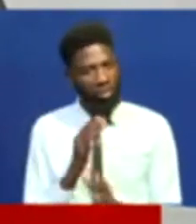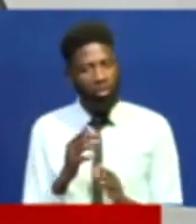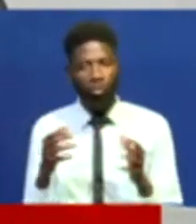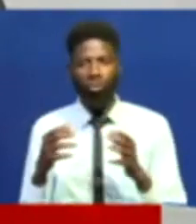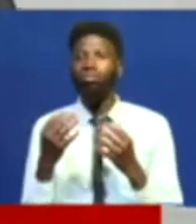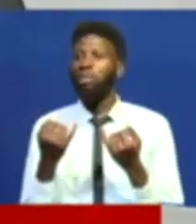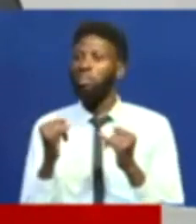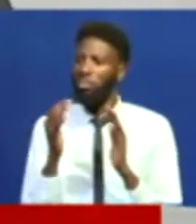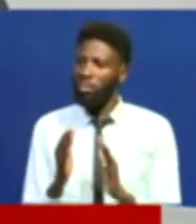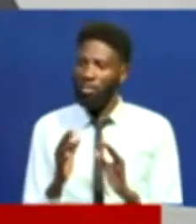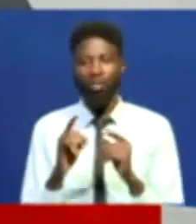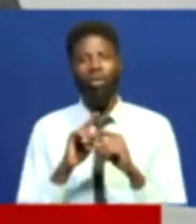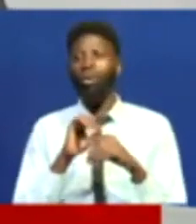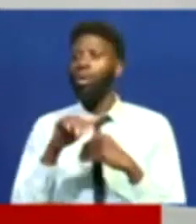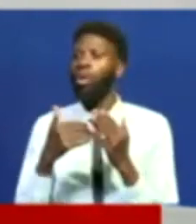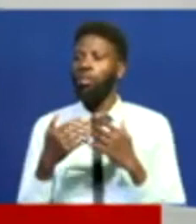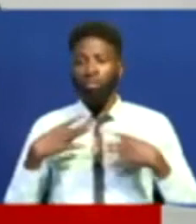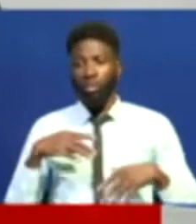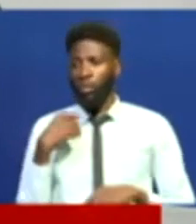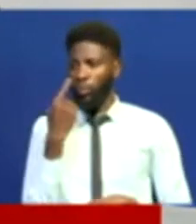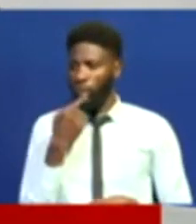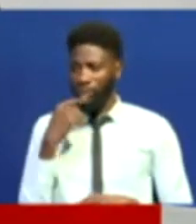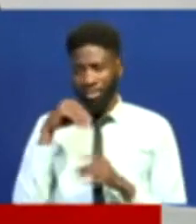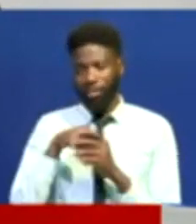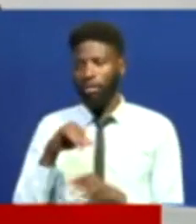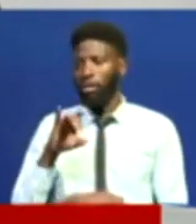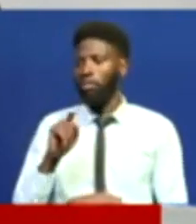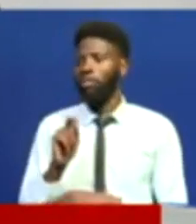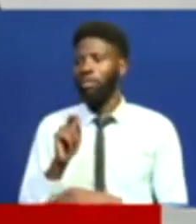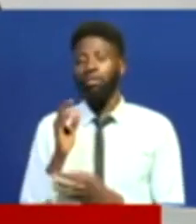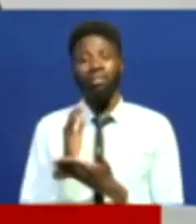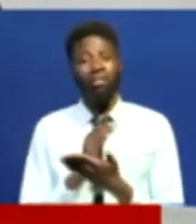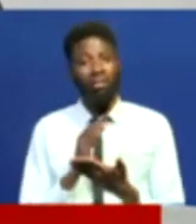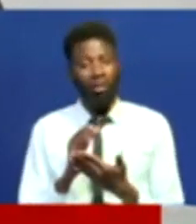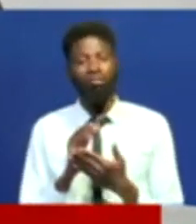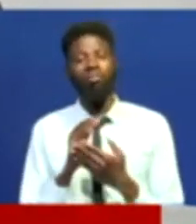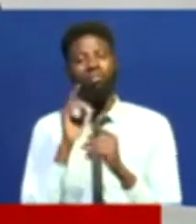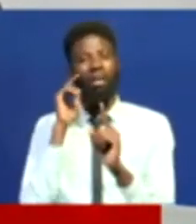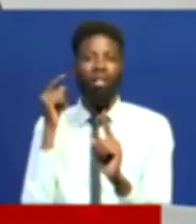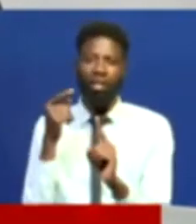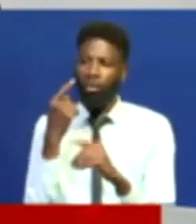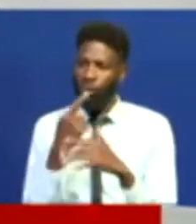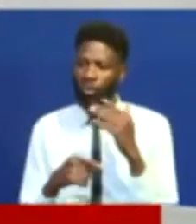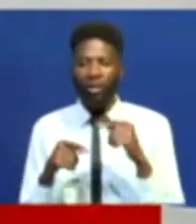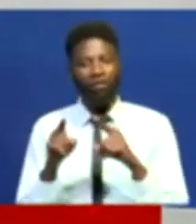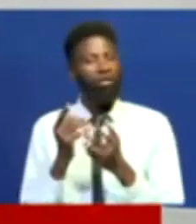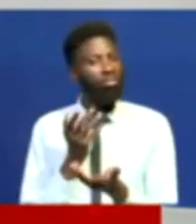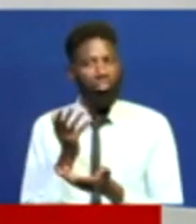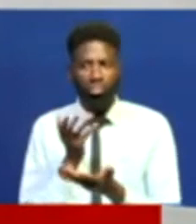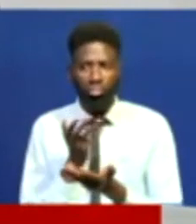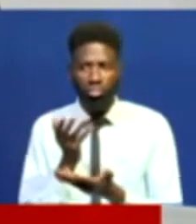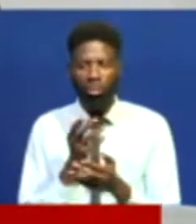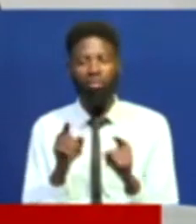implementers, and all other people who are within the ICT sector to deliberate and, you know, first of all,